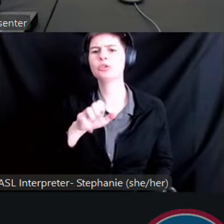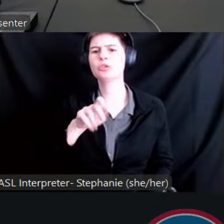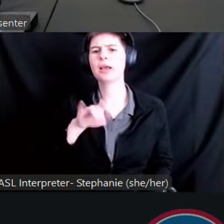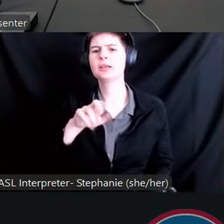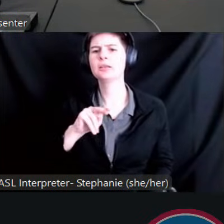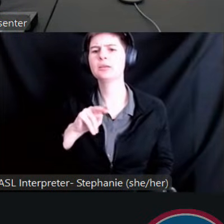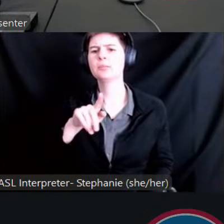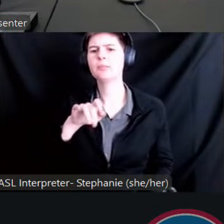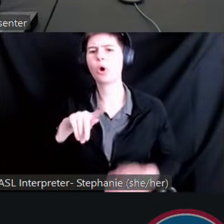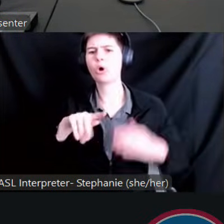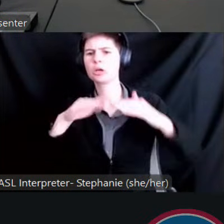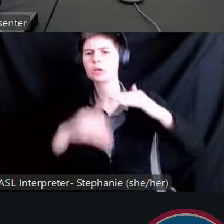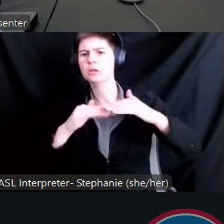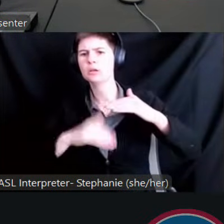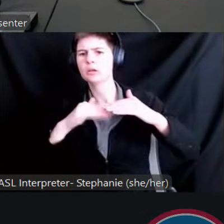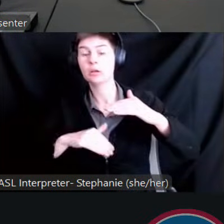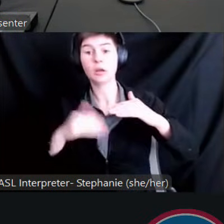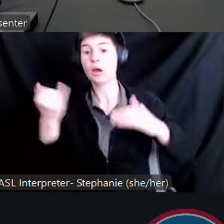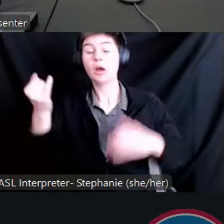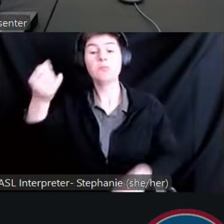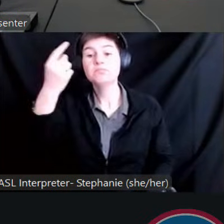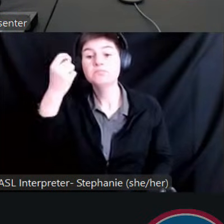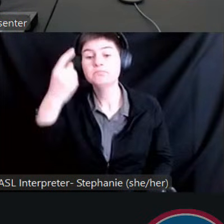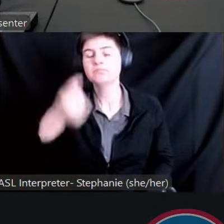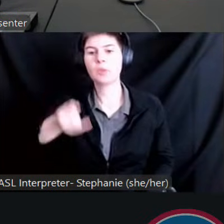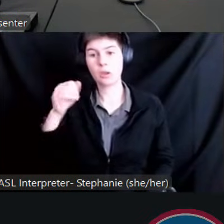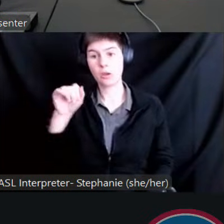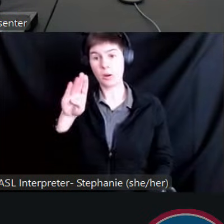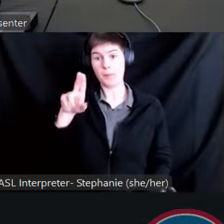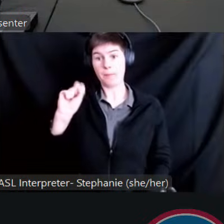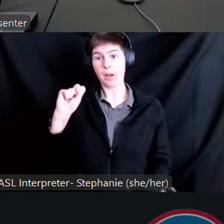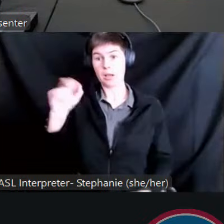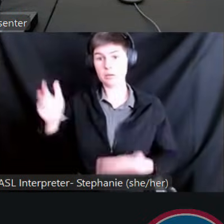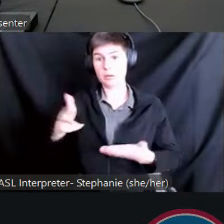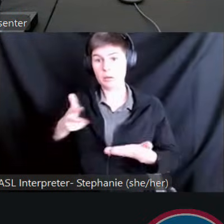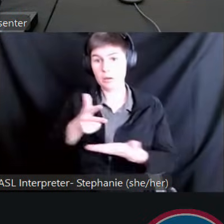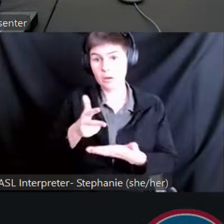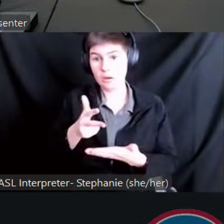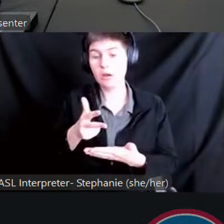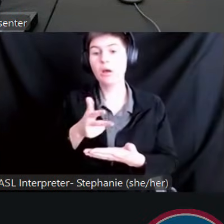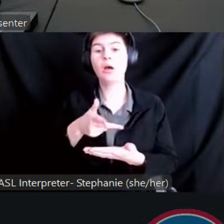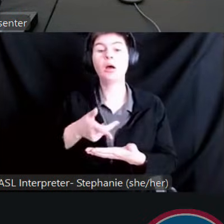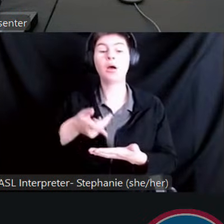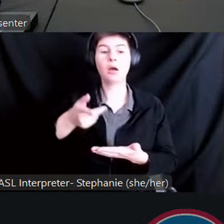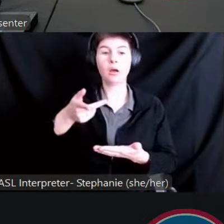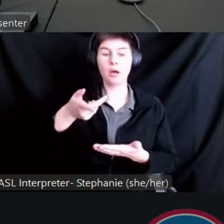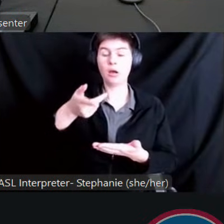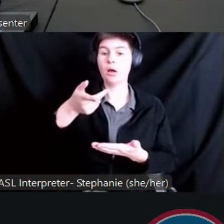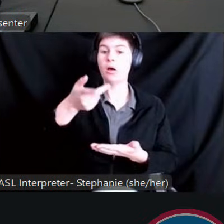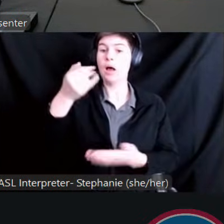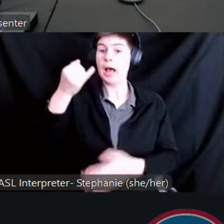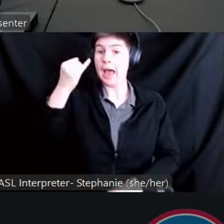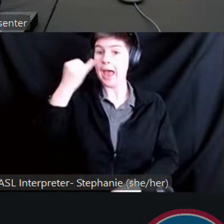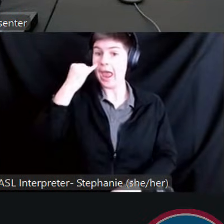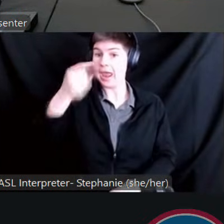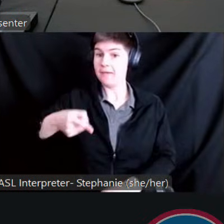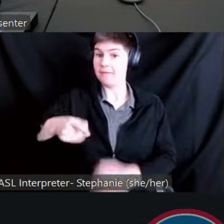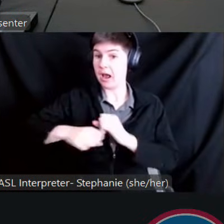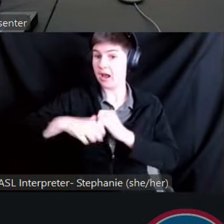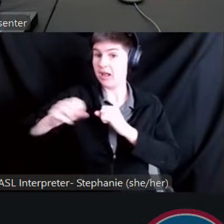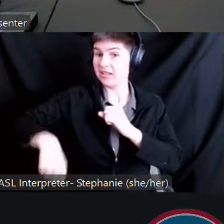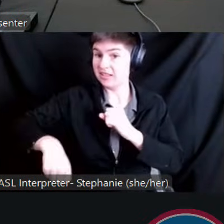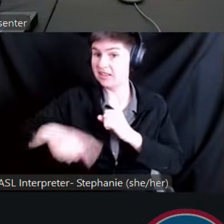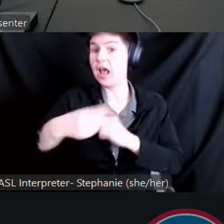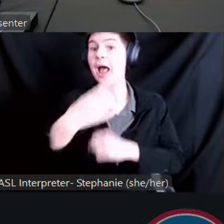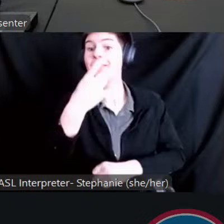as they approach intersections, if they're behind schedule, will automatically keep the green light green longer, or if the light is red, turn